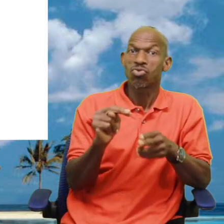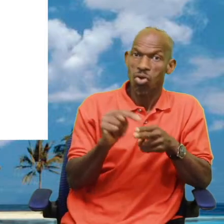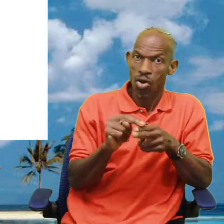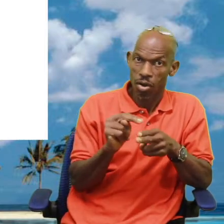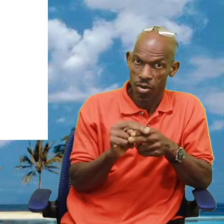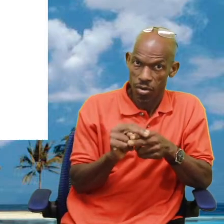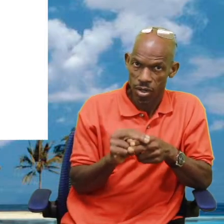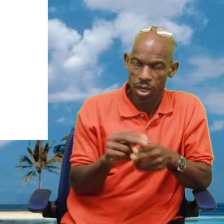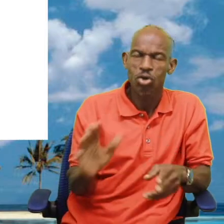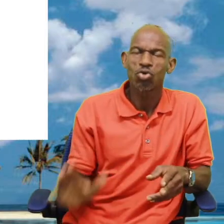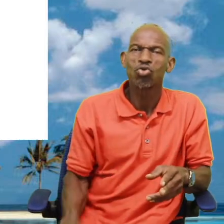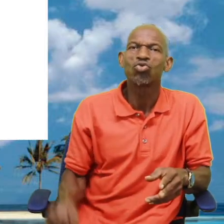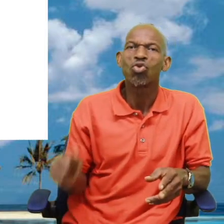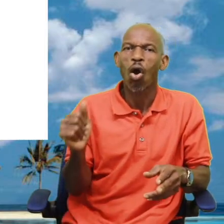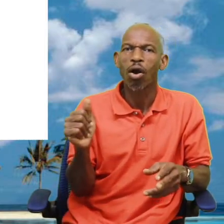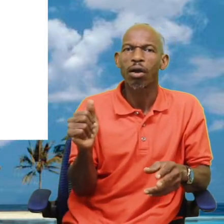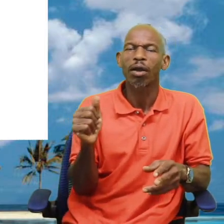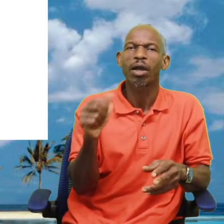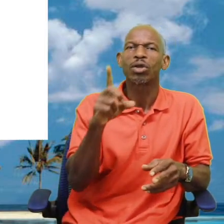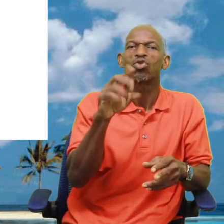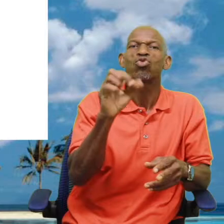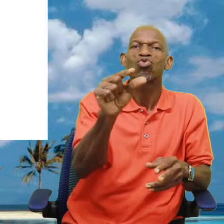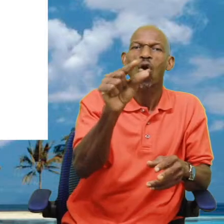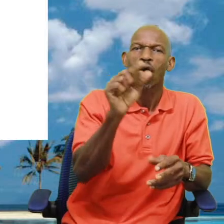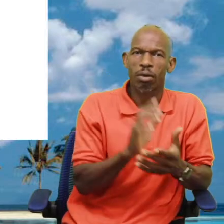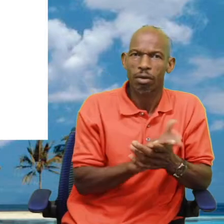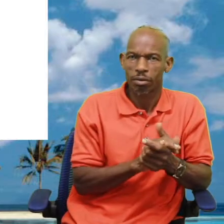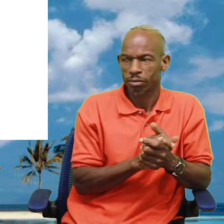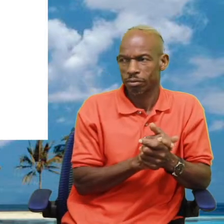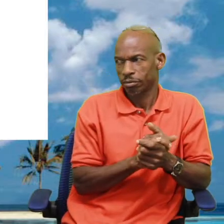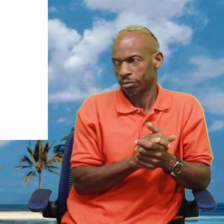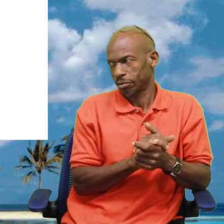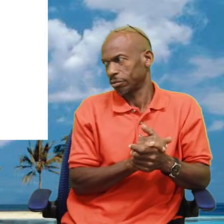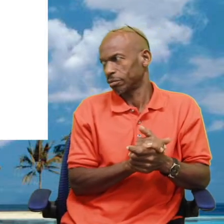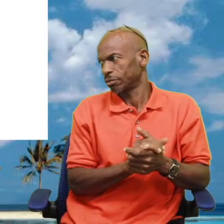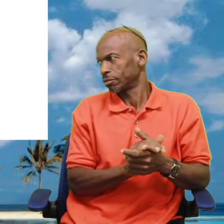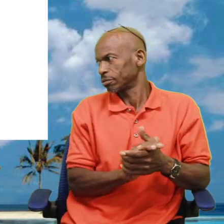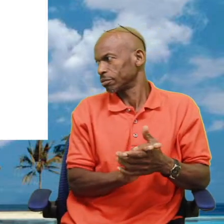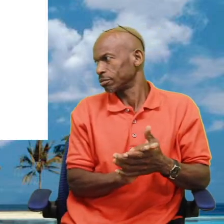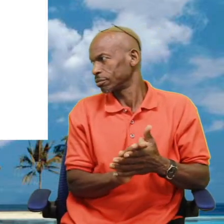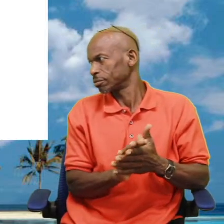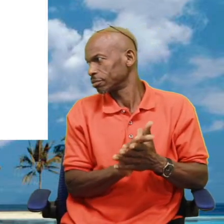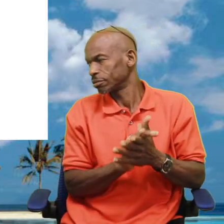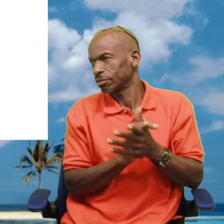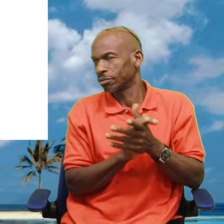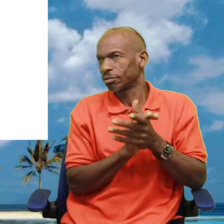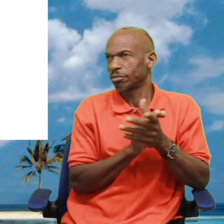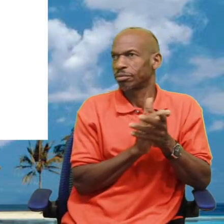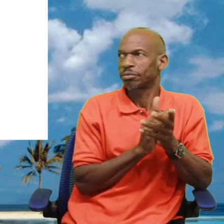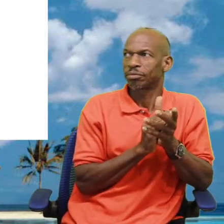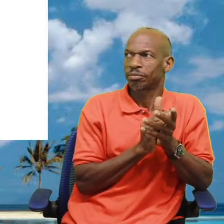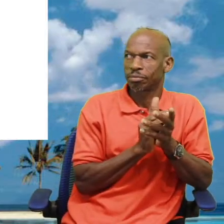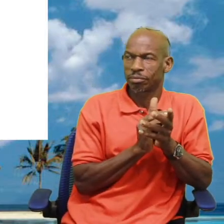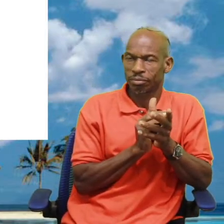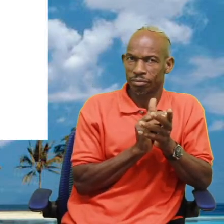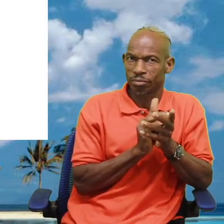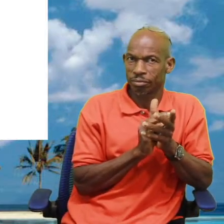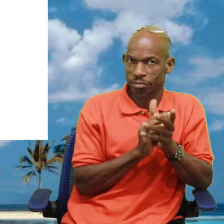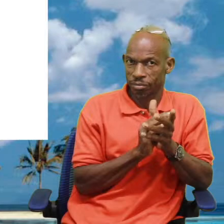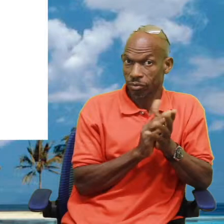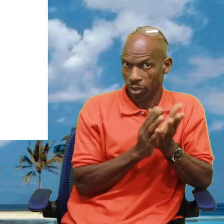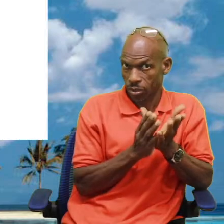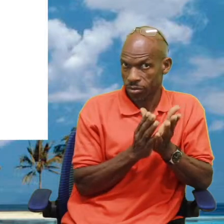It is a name of an animal. Dog is the name of an animal. It is a